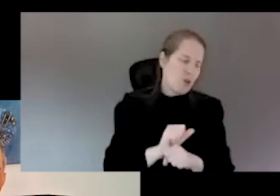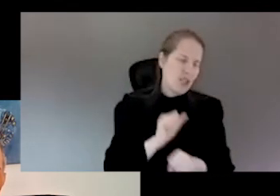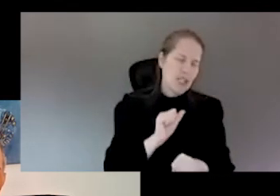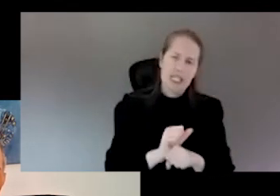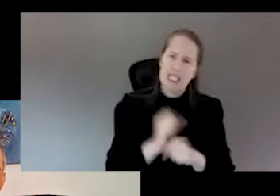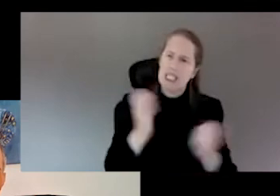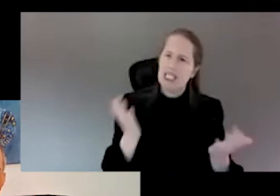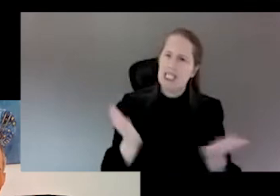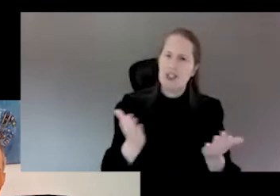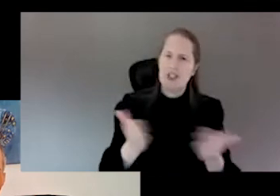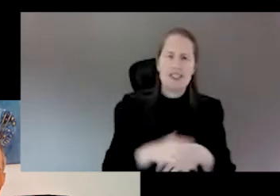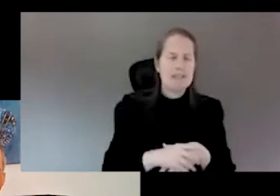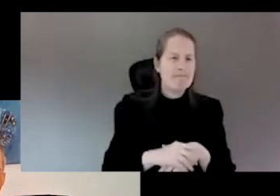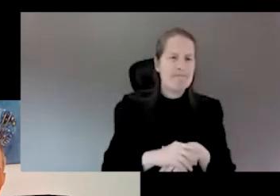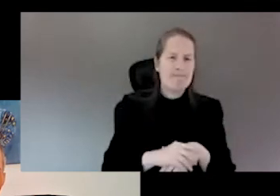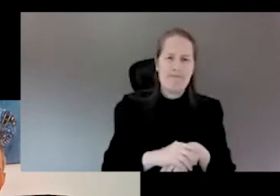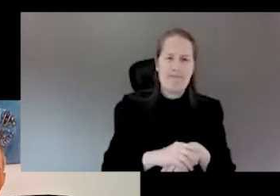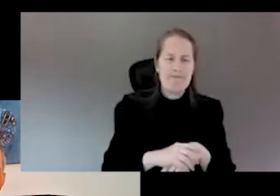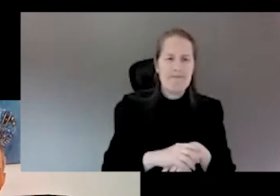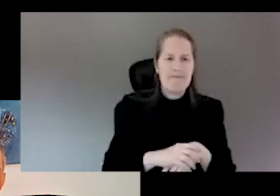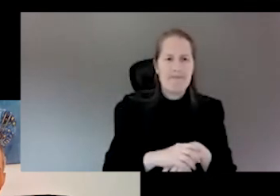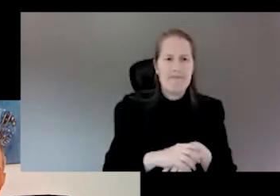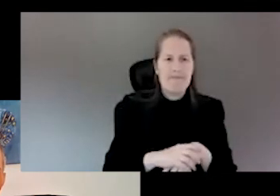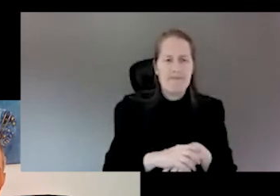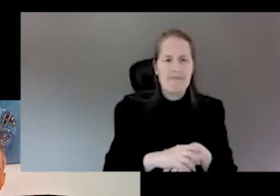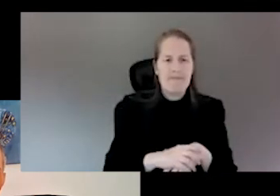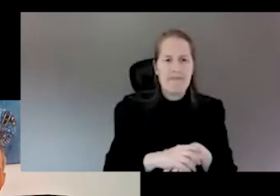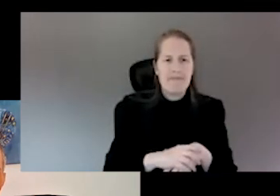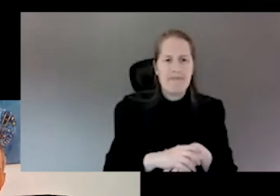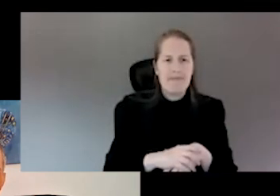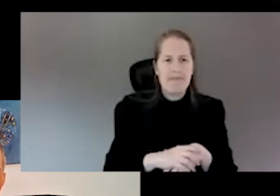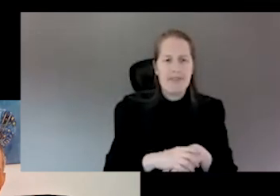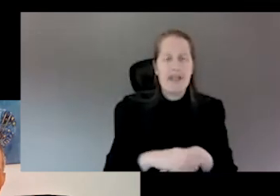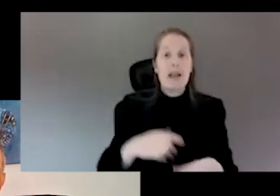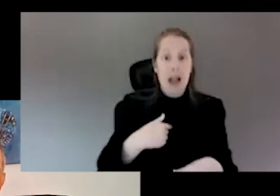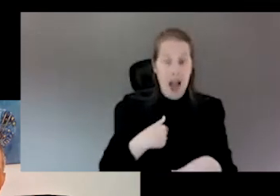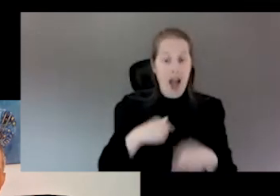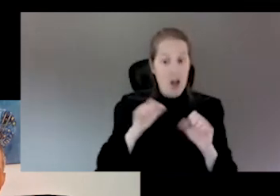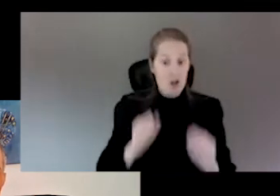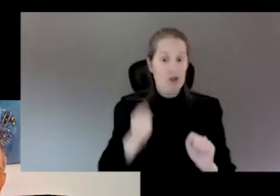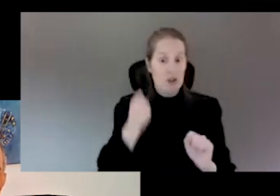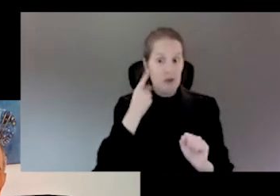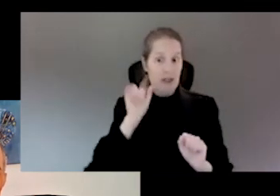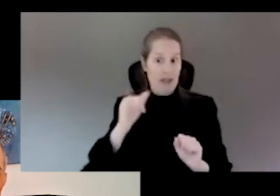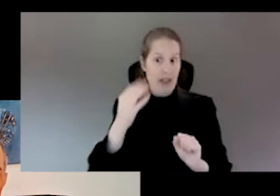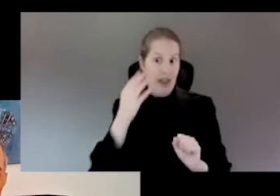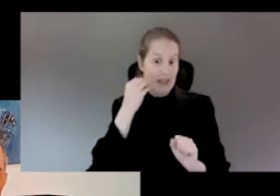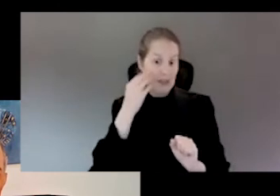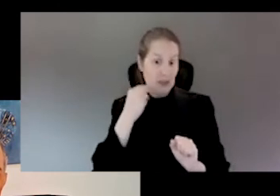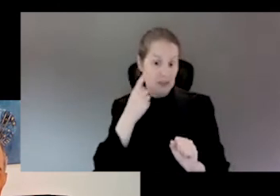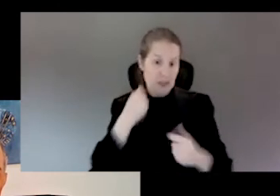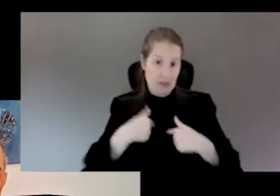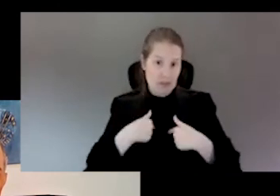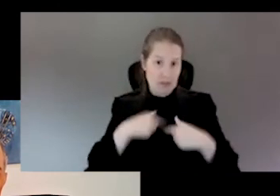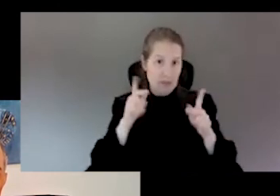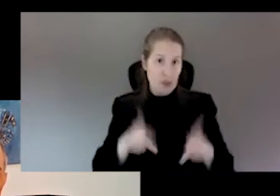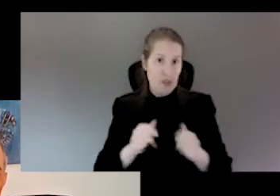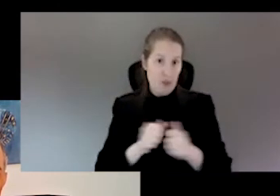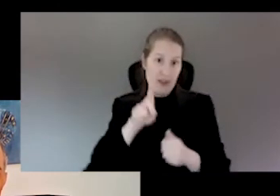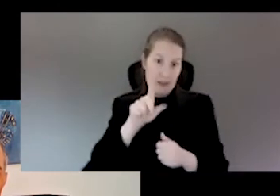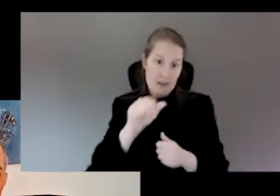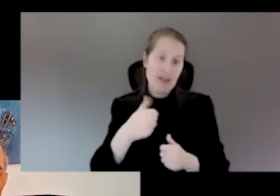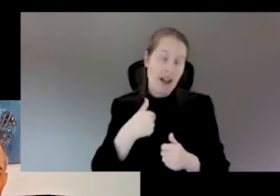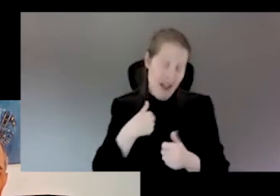because not only, I relate so much to that as an individual with a disability who has gone